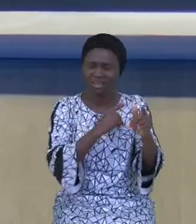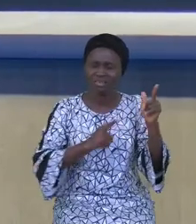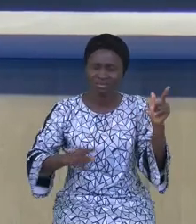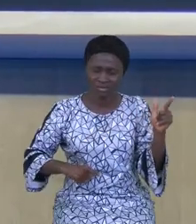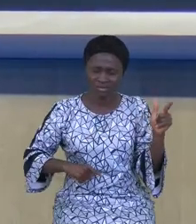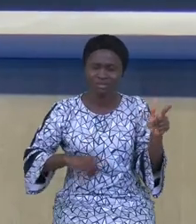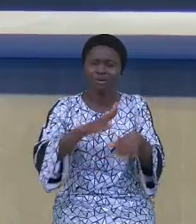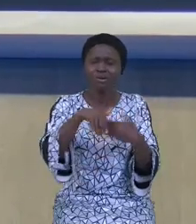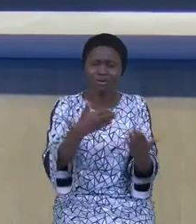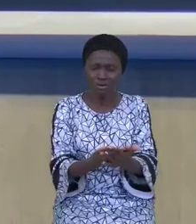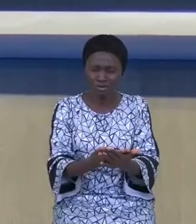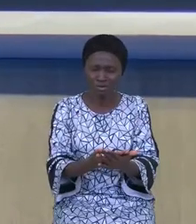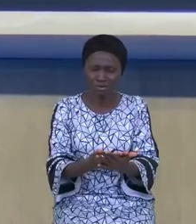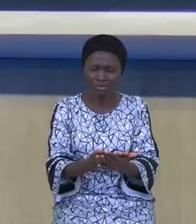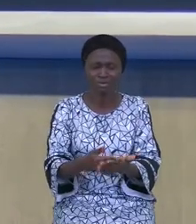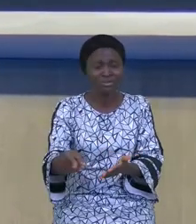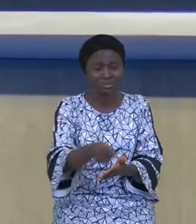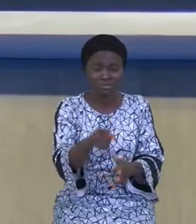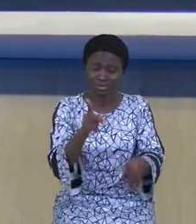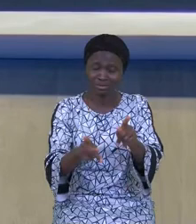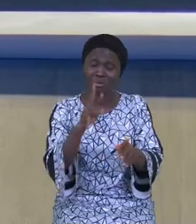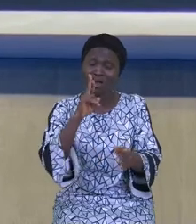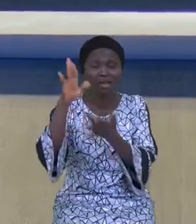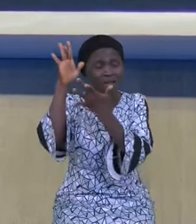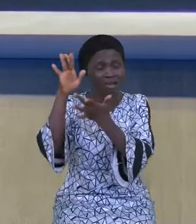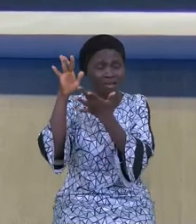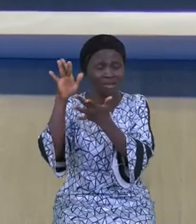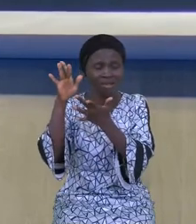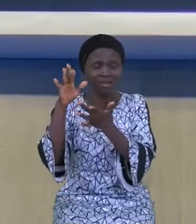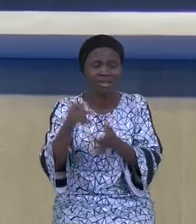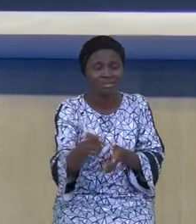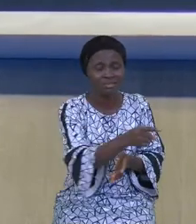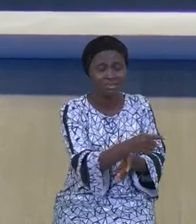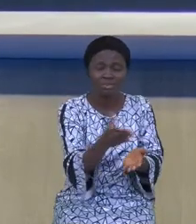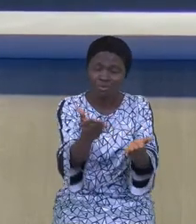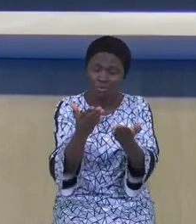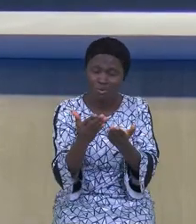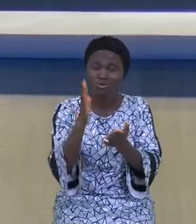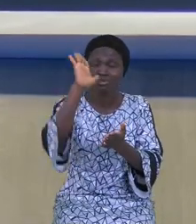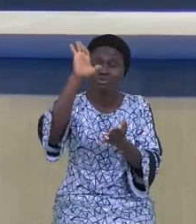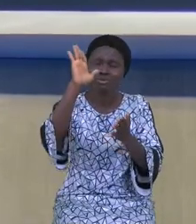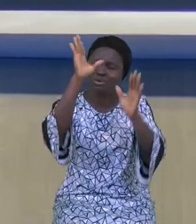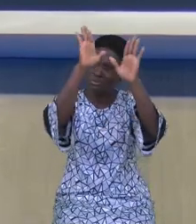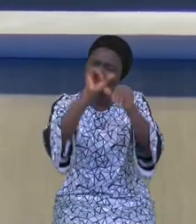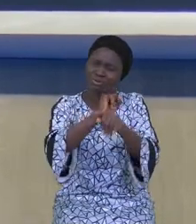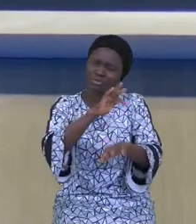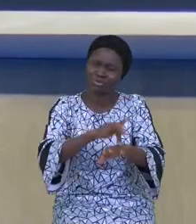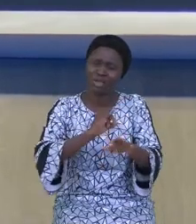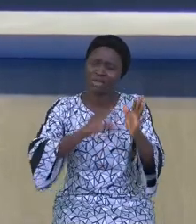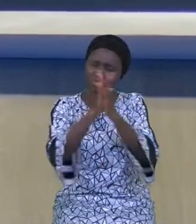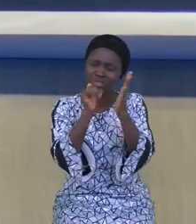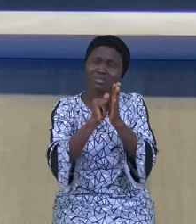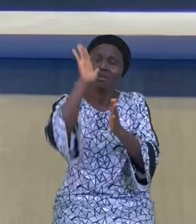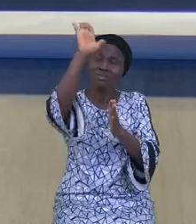all these are expectant. They want your miracle touch. And I pray your miracle touch